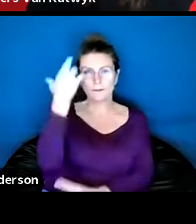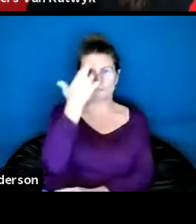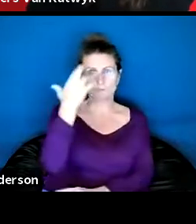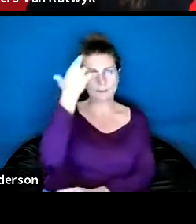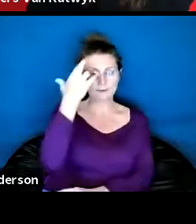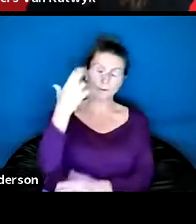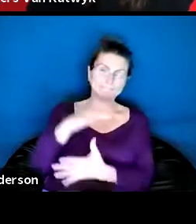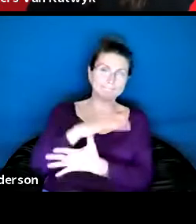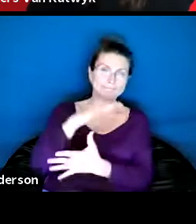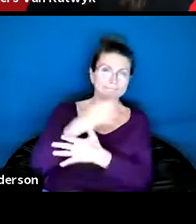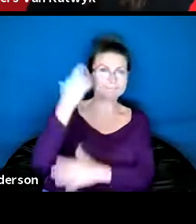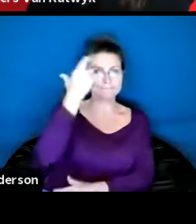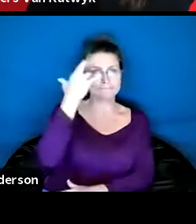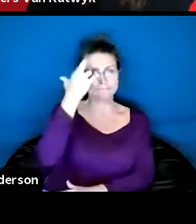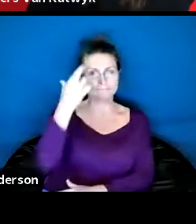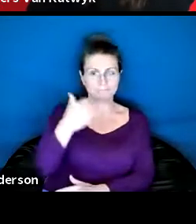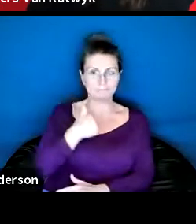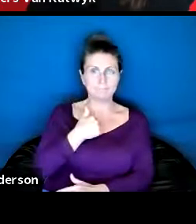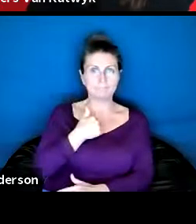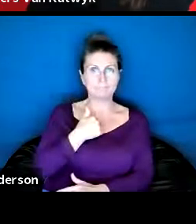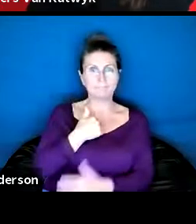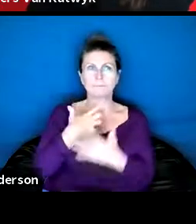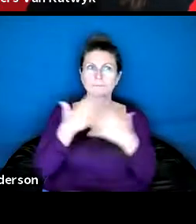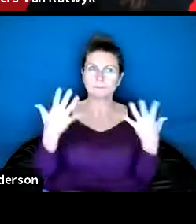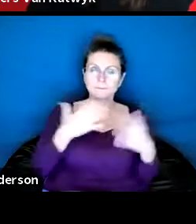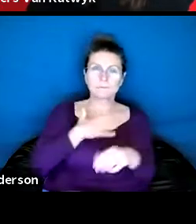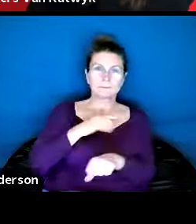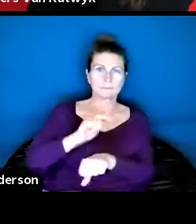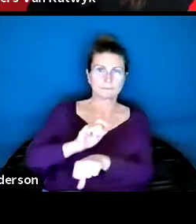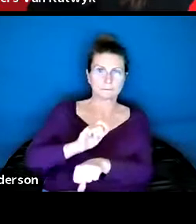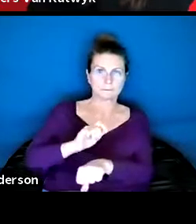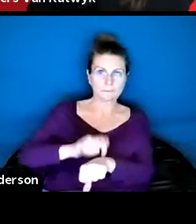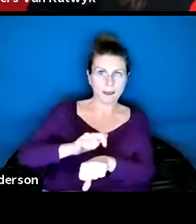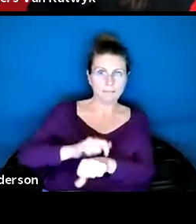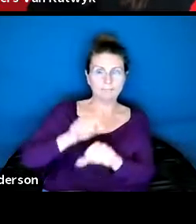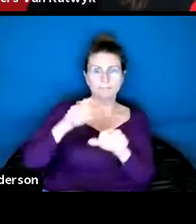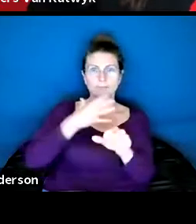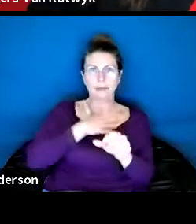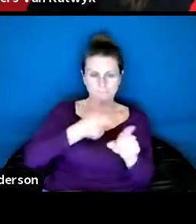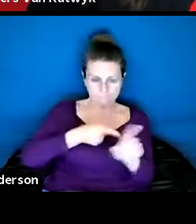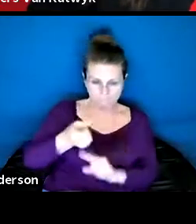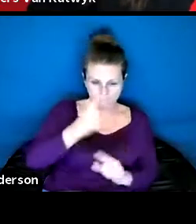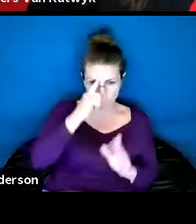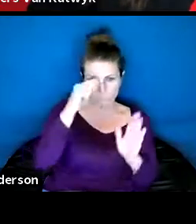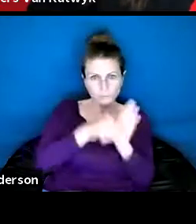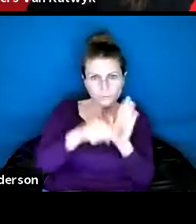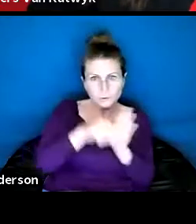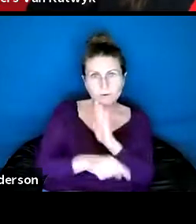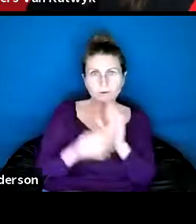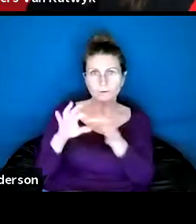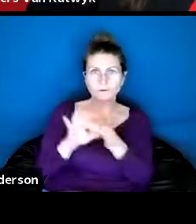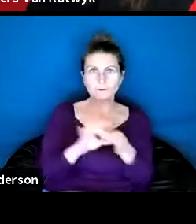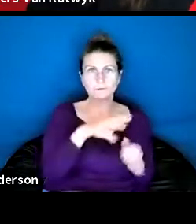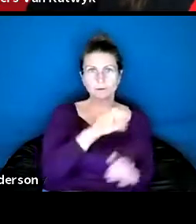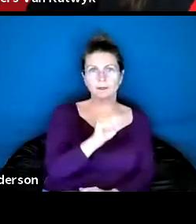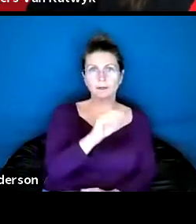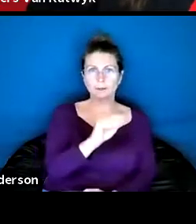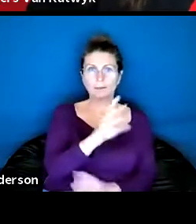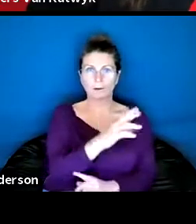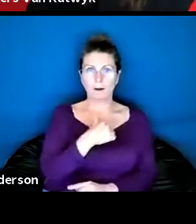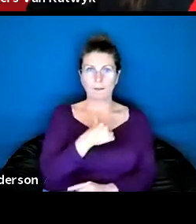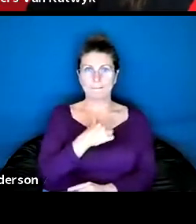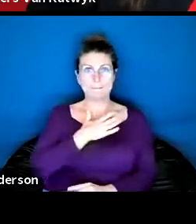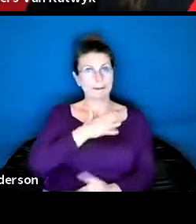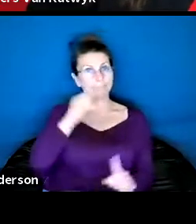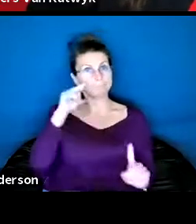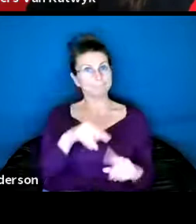main reason, that I spend so much of my time and my research on antimicrobial resistance is that I just see it as one